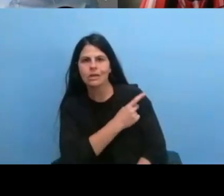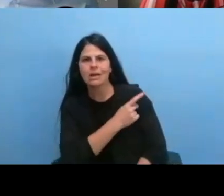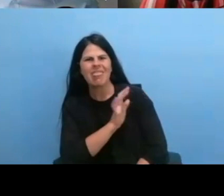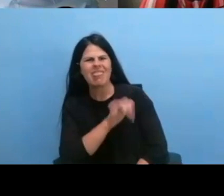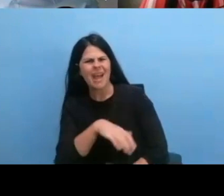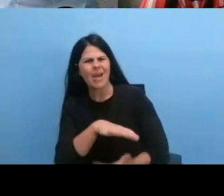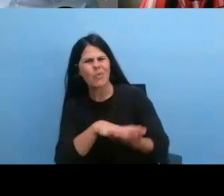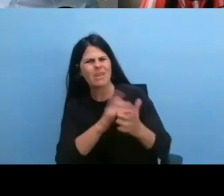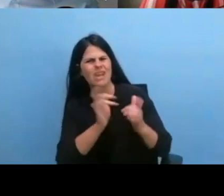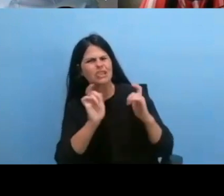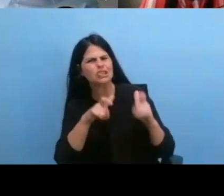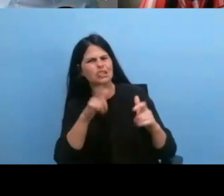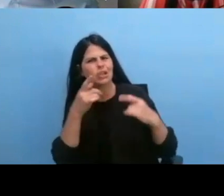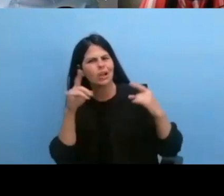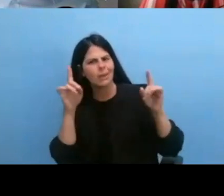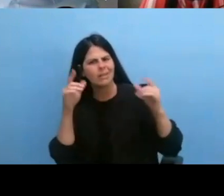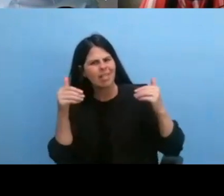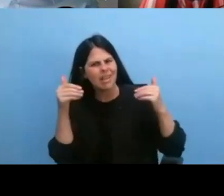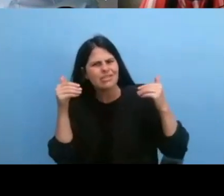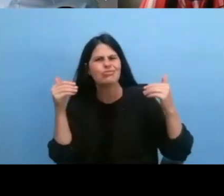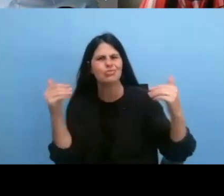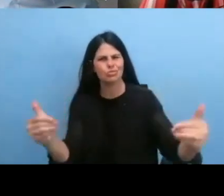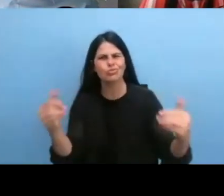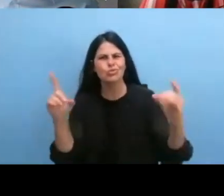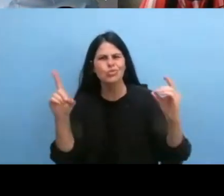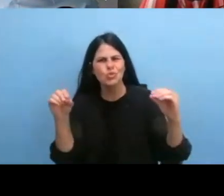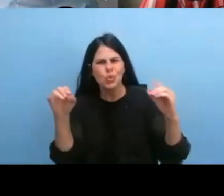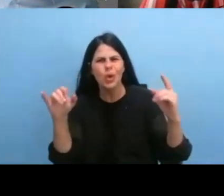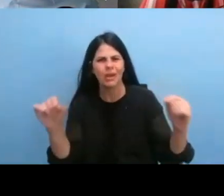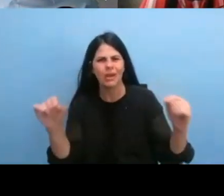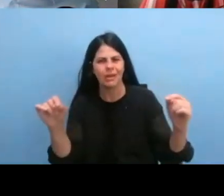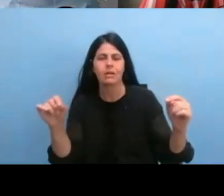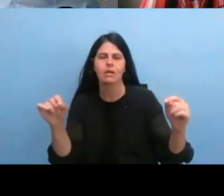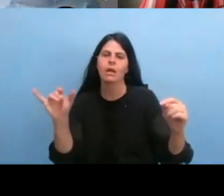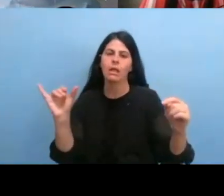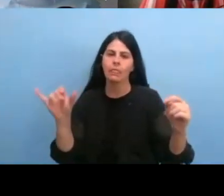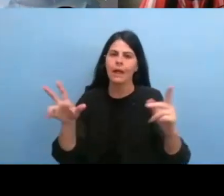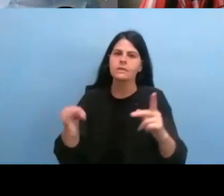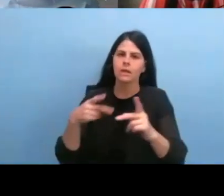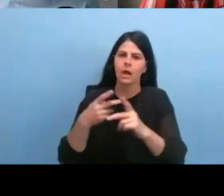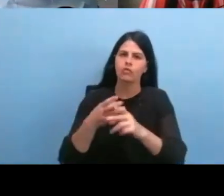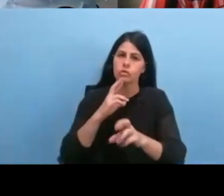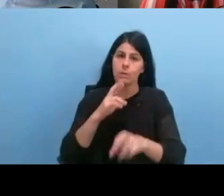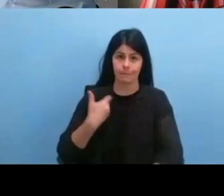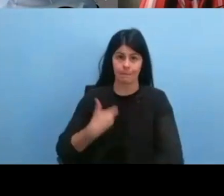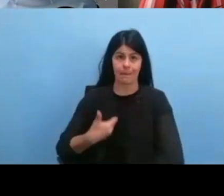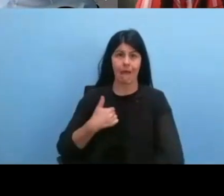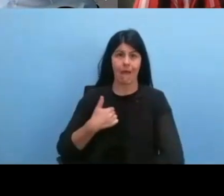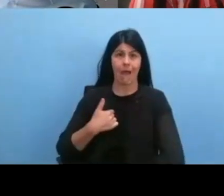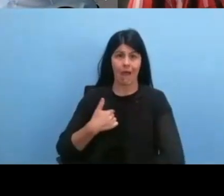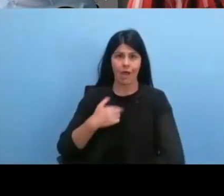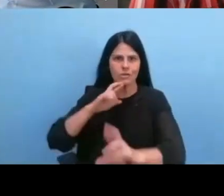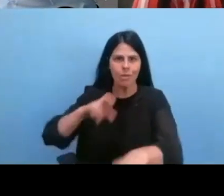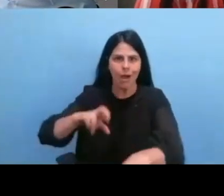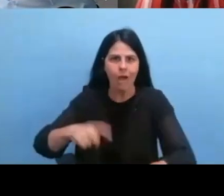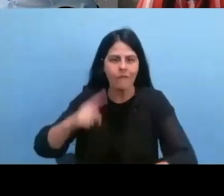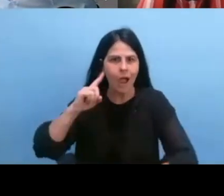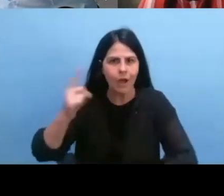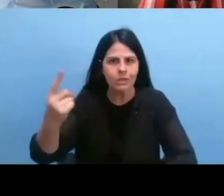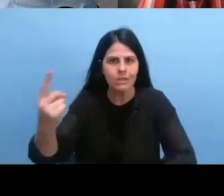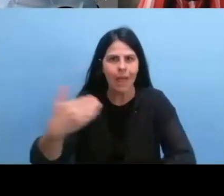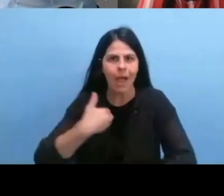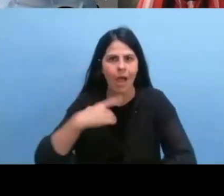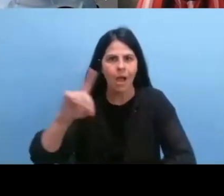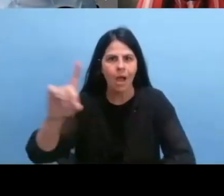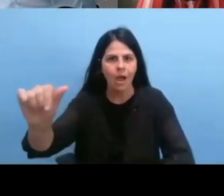it. That's the response that I have when I hear about somebody with a